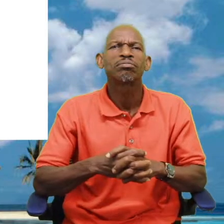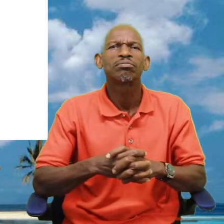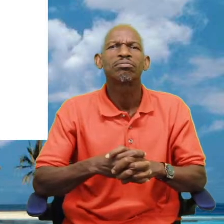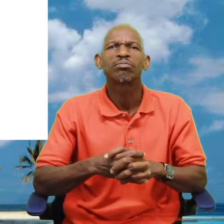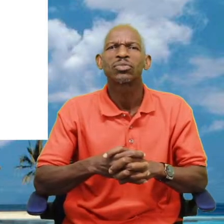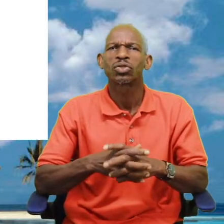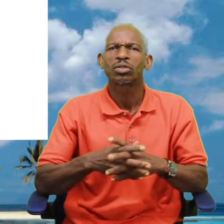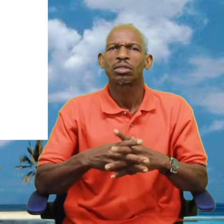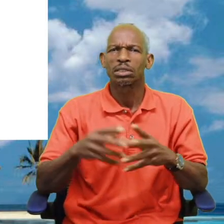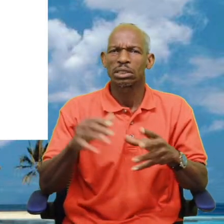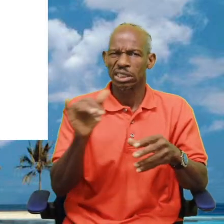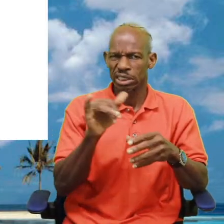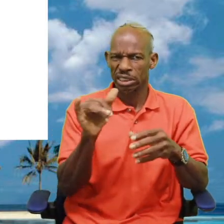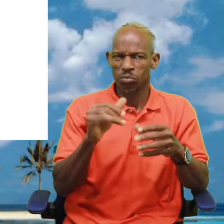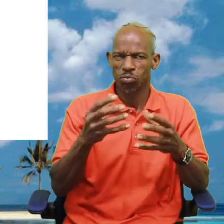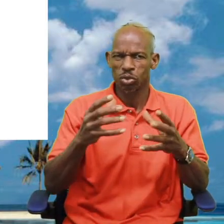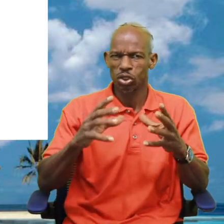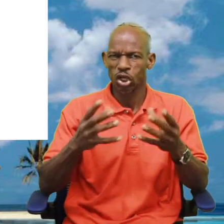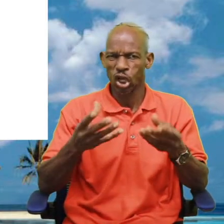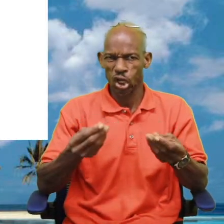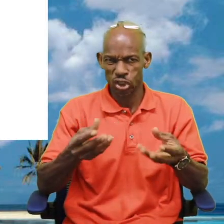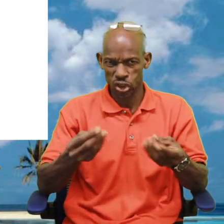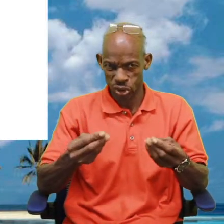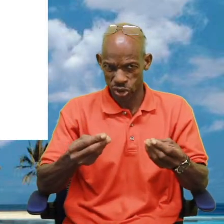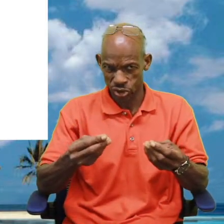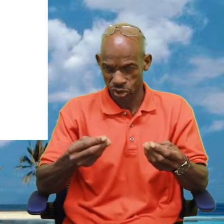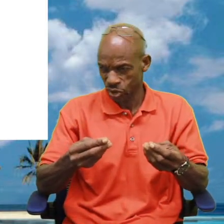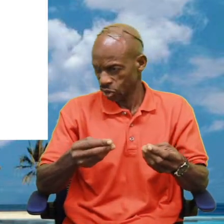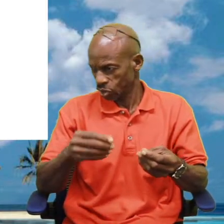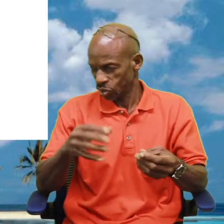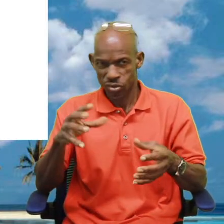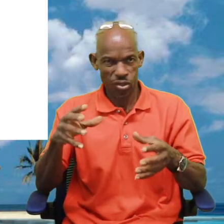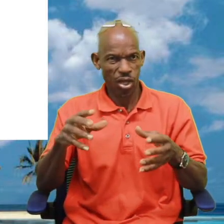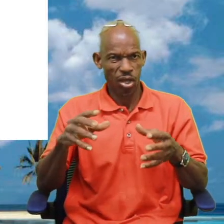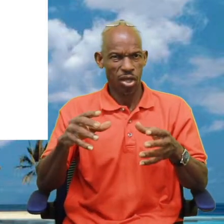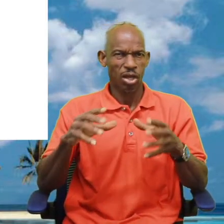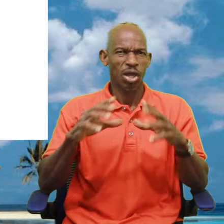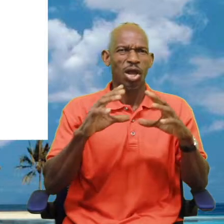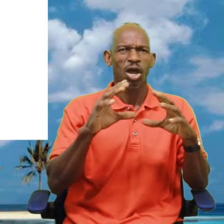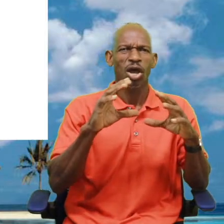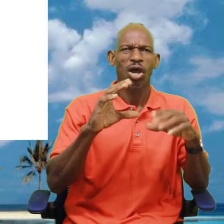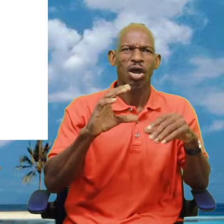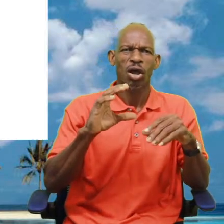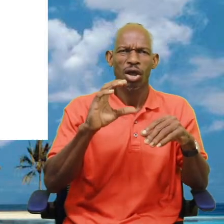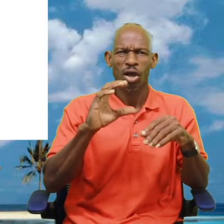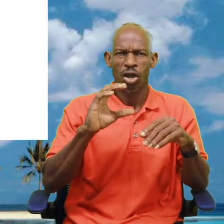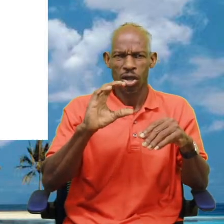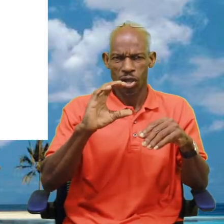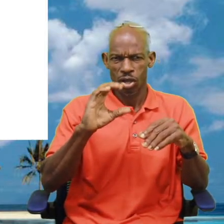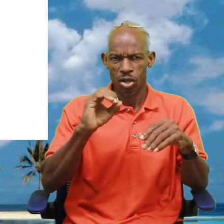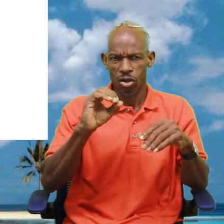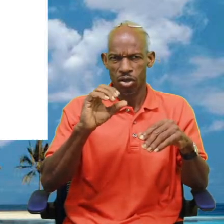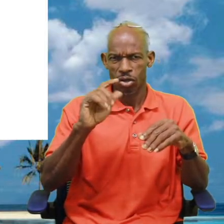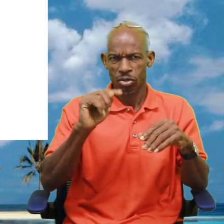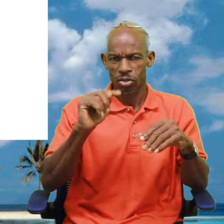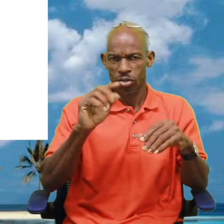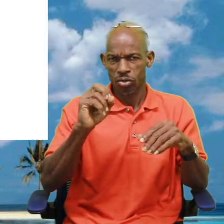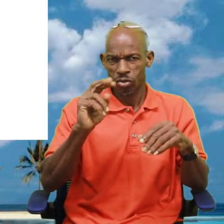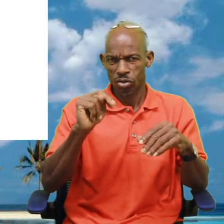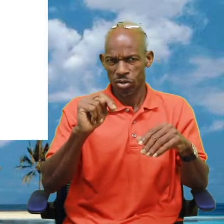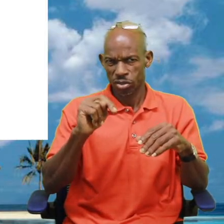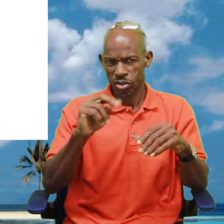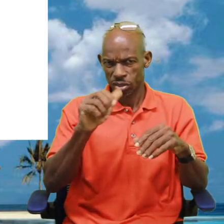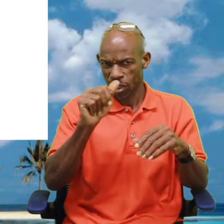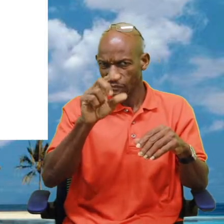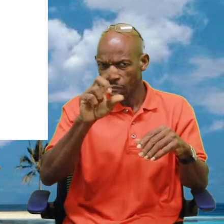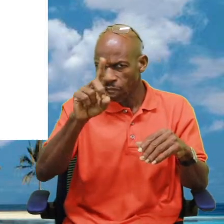Cotton. That dog has cotton on it. Is cotton an adjective? So we're gonna use, I may have to give you some adjectives